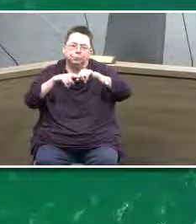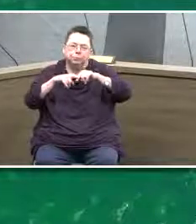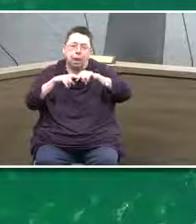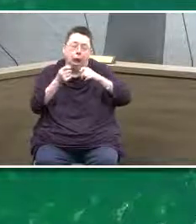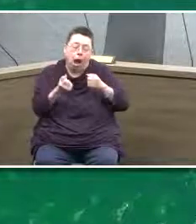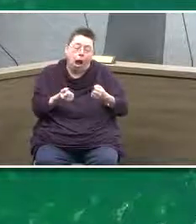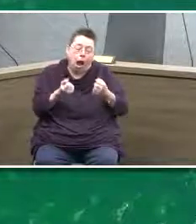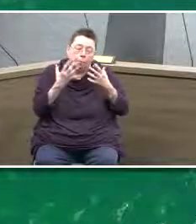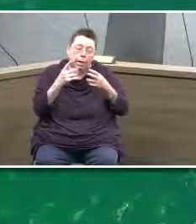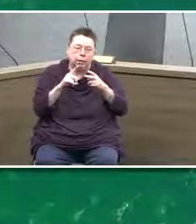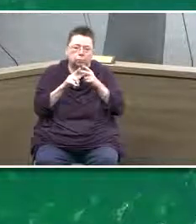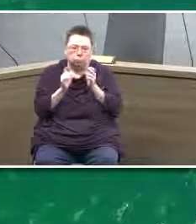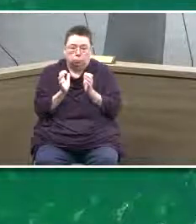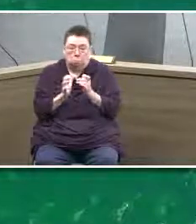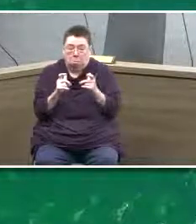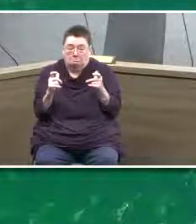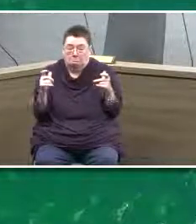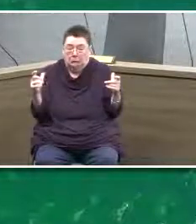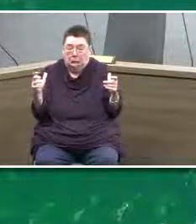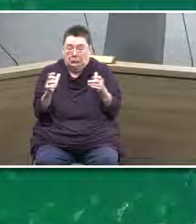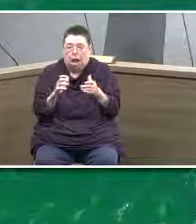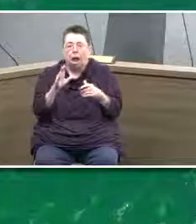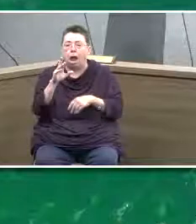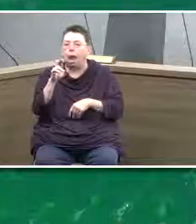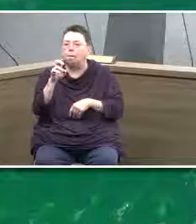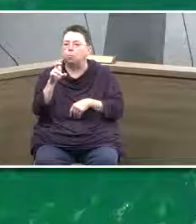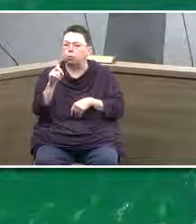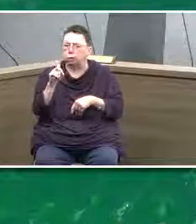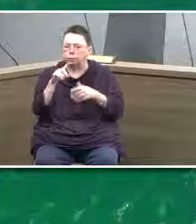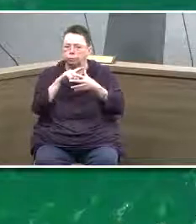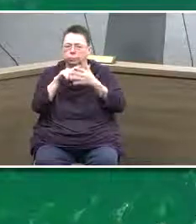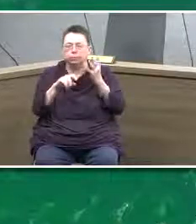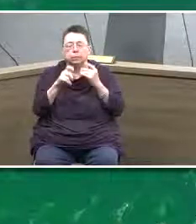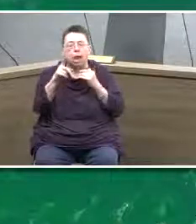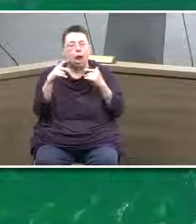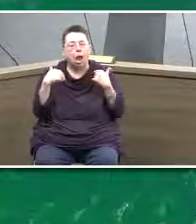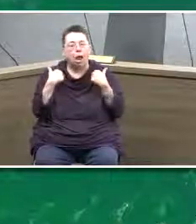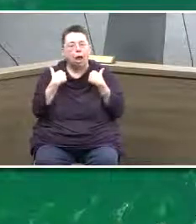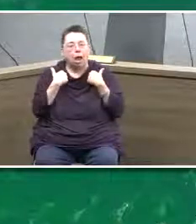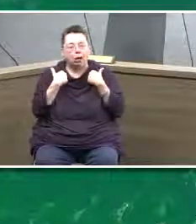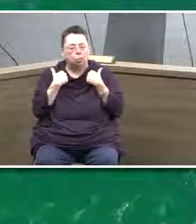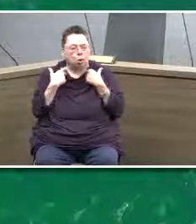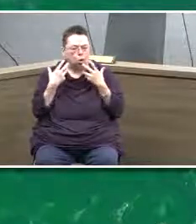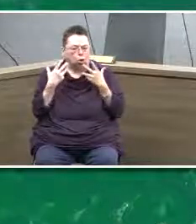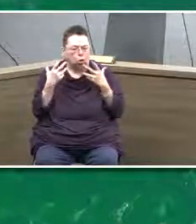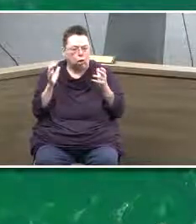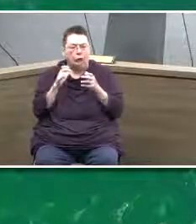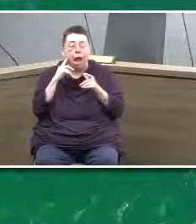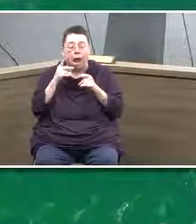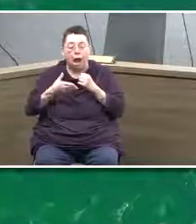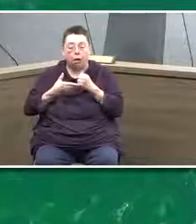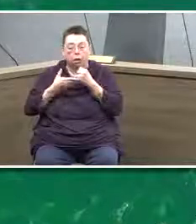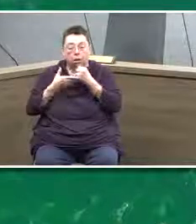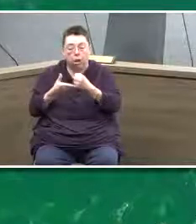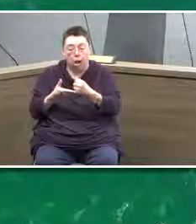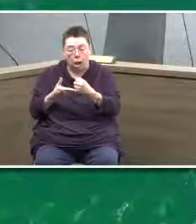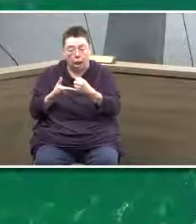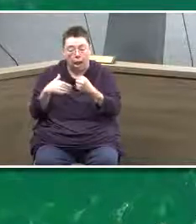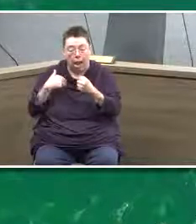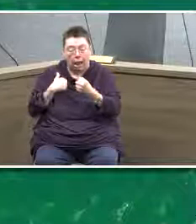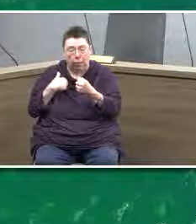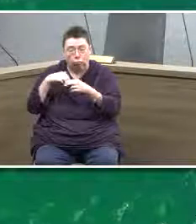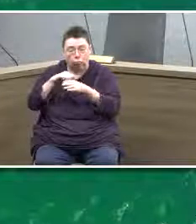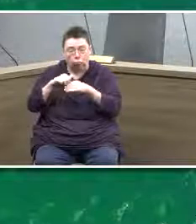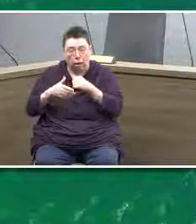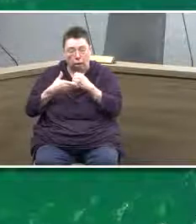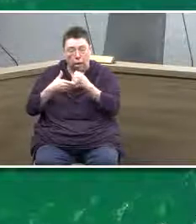and breed restrictions, and as well as assistance animals will be subject